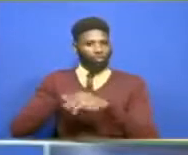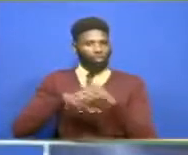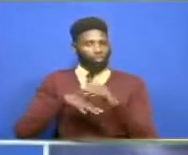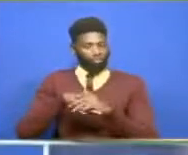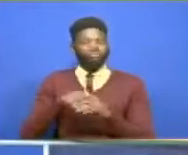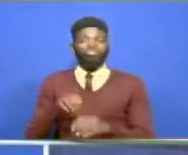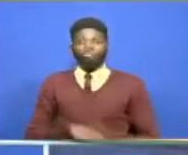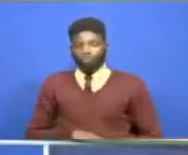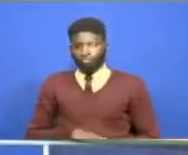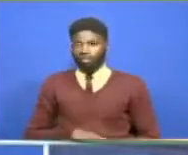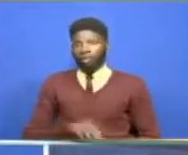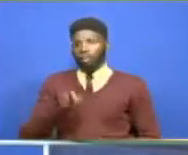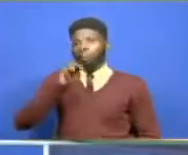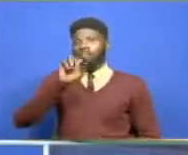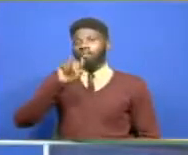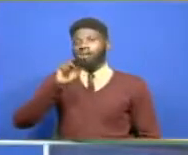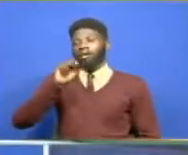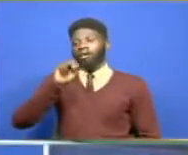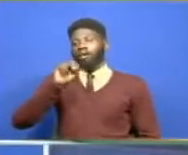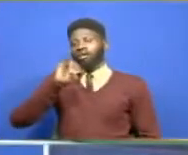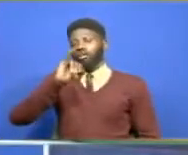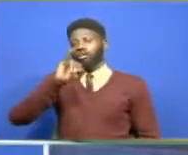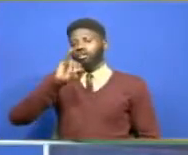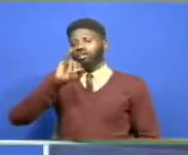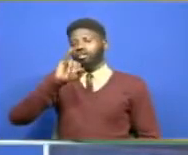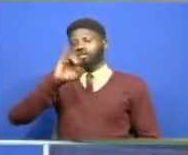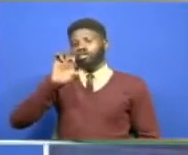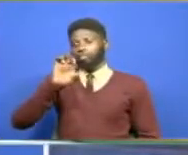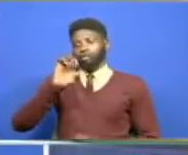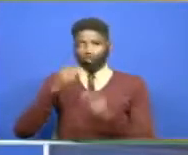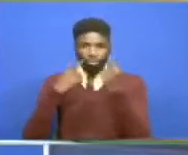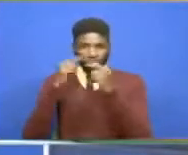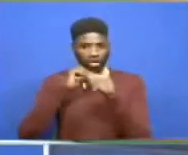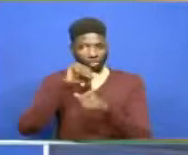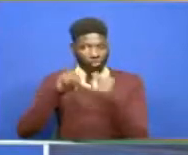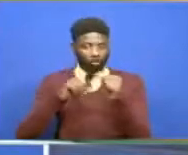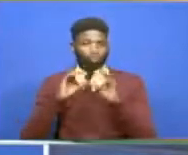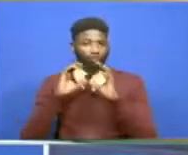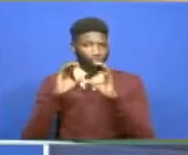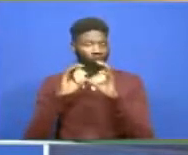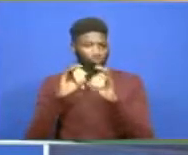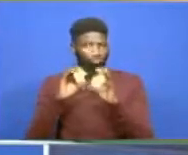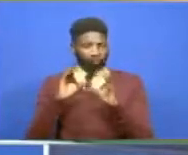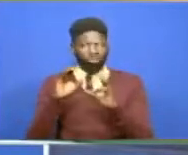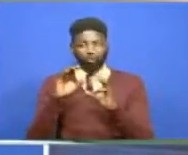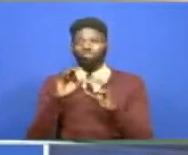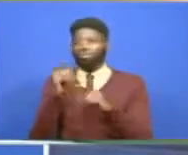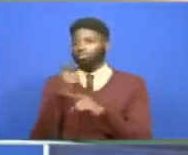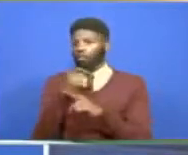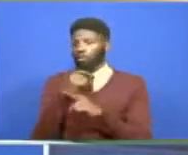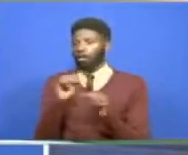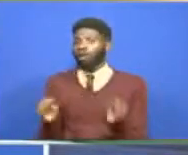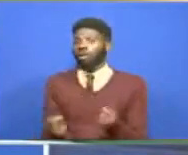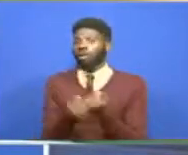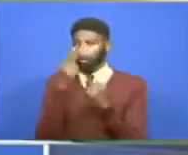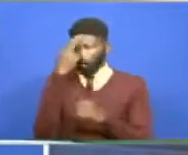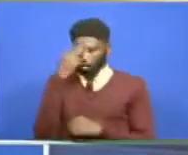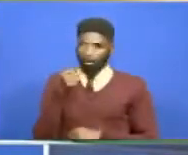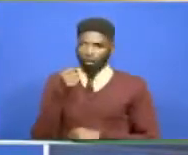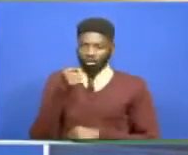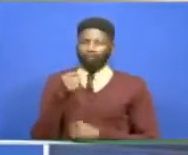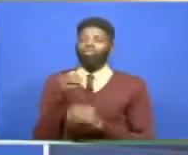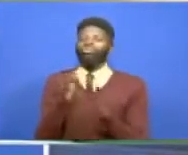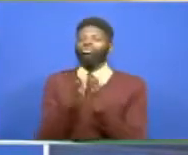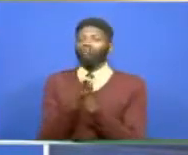Manje, speaking at a CAFD coaching course organized by the Football Kenya Federation and Kajiado North Sub-County, encouraged more young